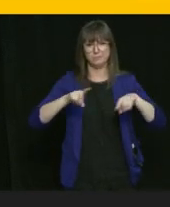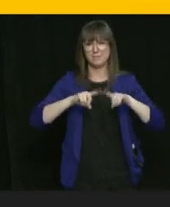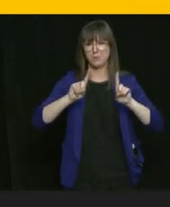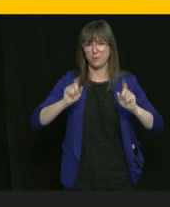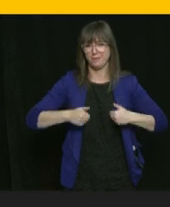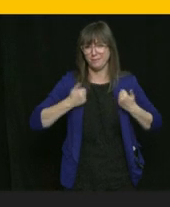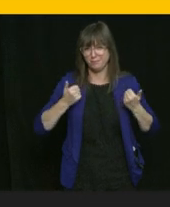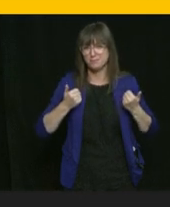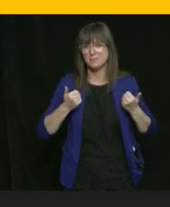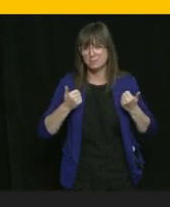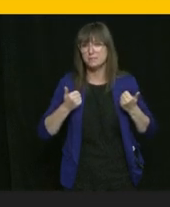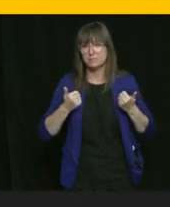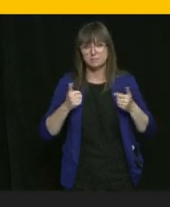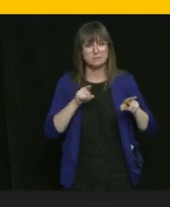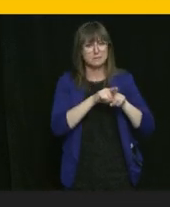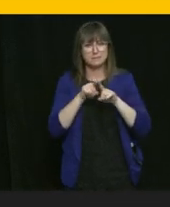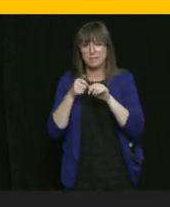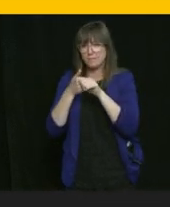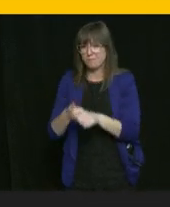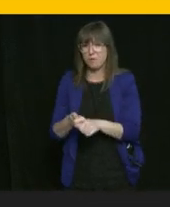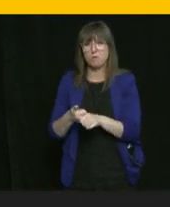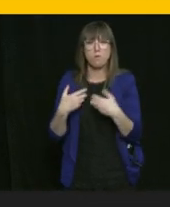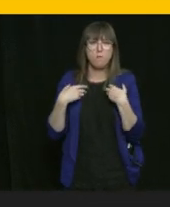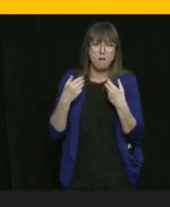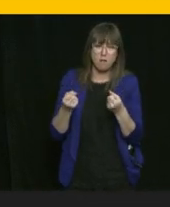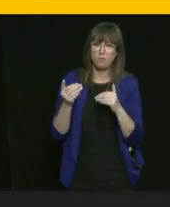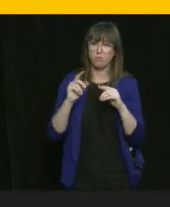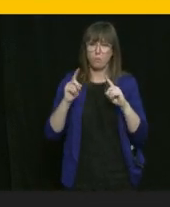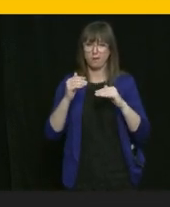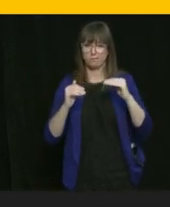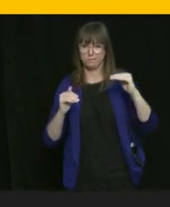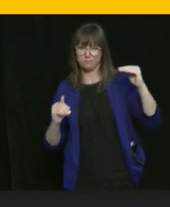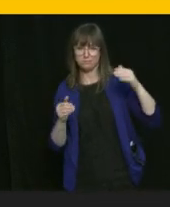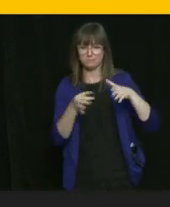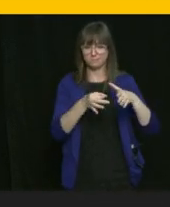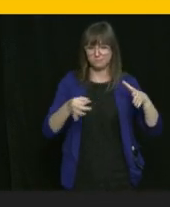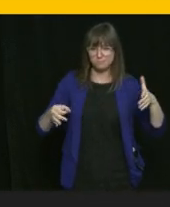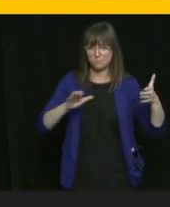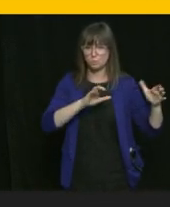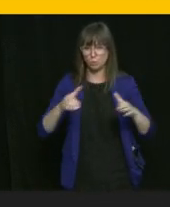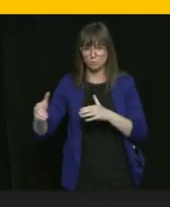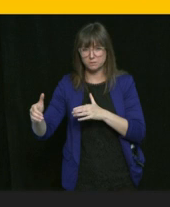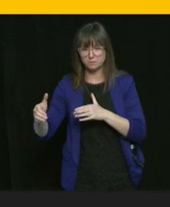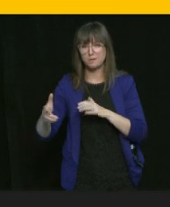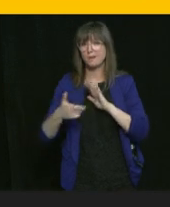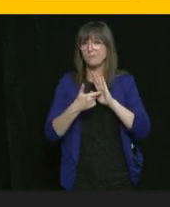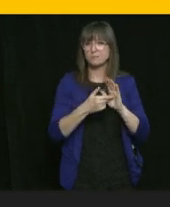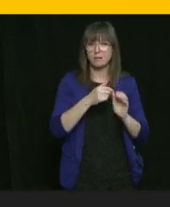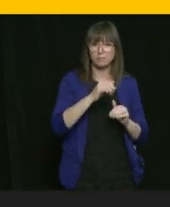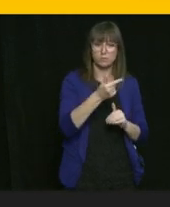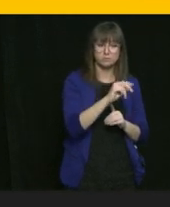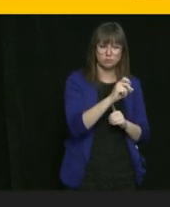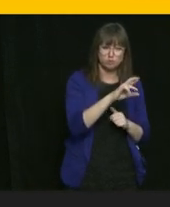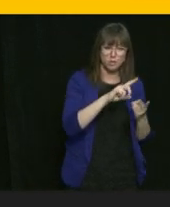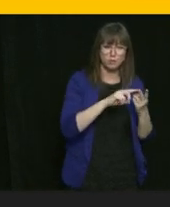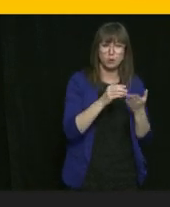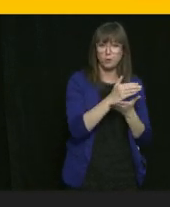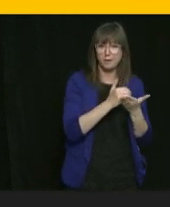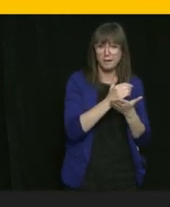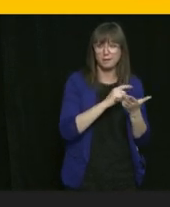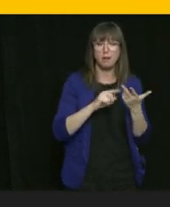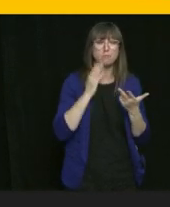falling along the same lines as existing health inequities in the city. Factors such as gender, income, and race